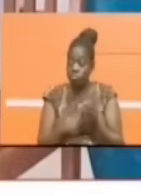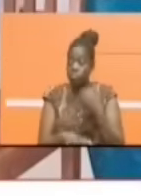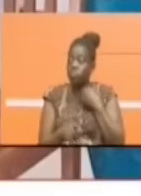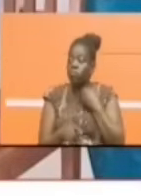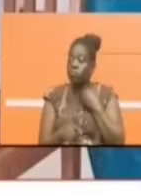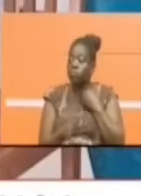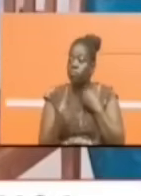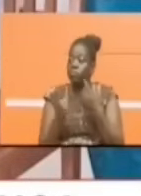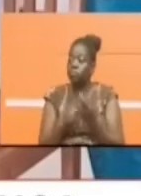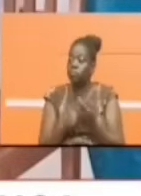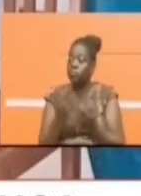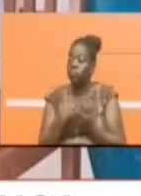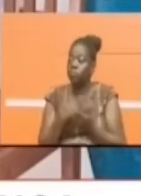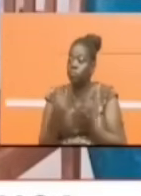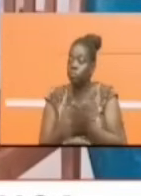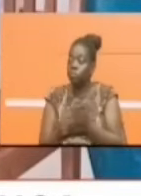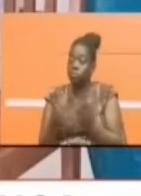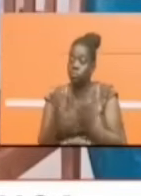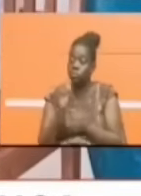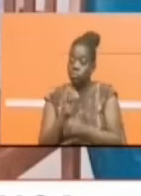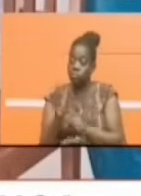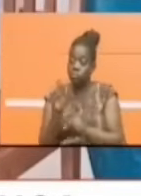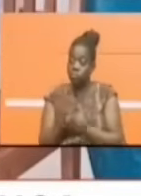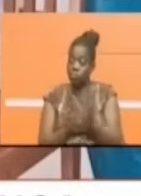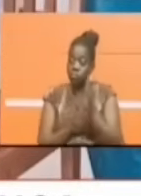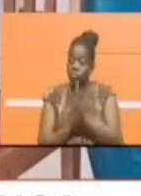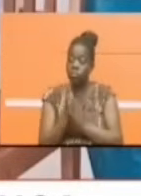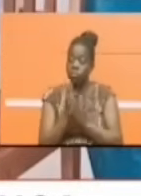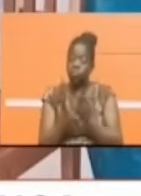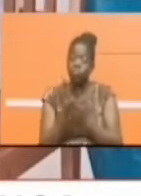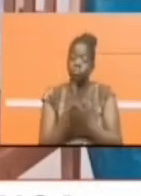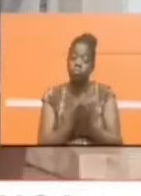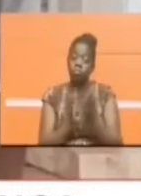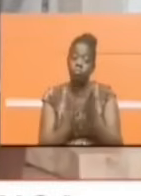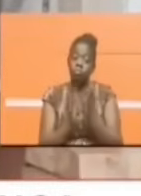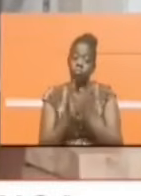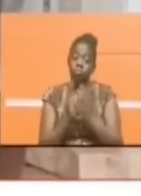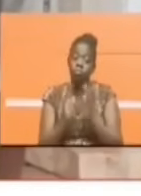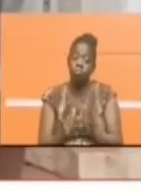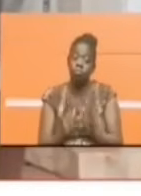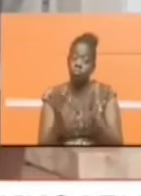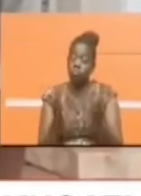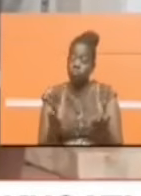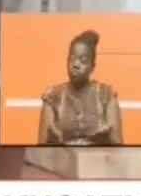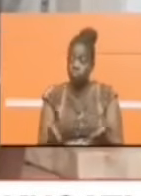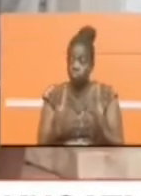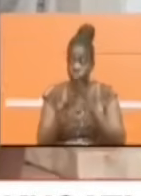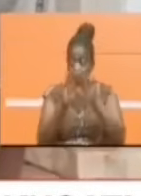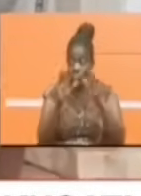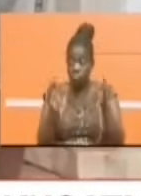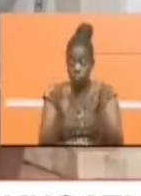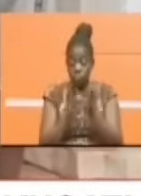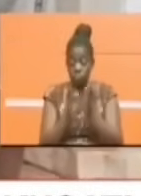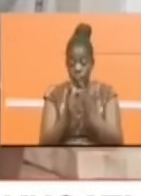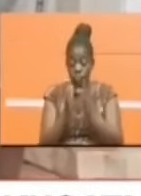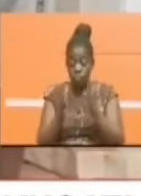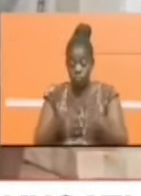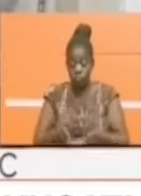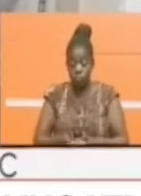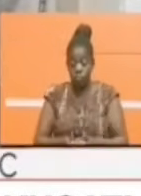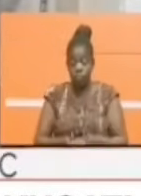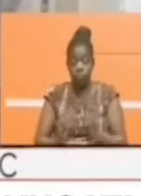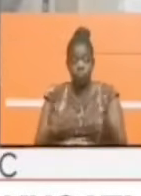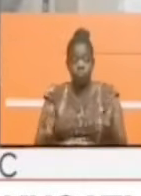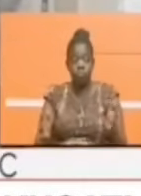kulina buzibo nakubiriza abantu kujubira kubane mu Bible mwekole. You are aware Jesus was born in a crown when